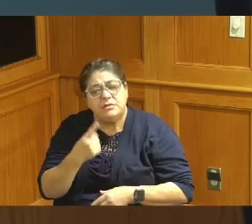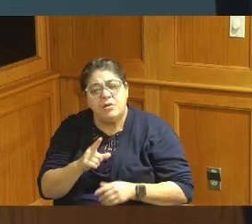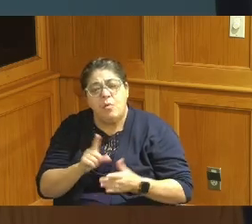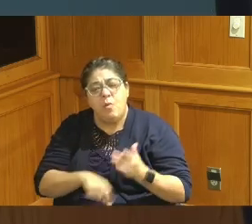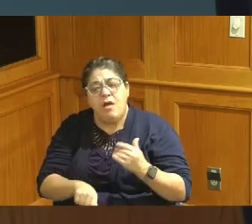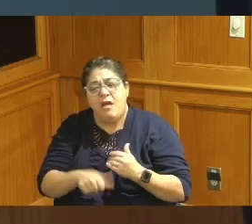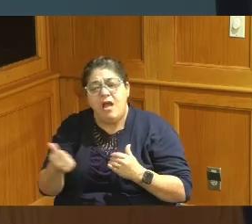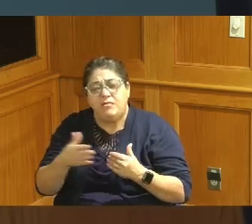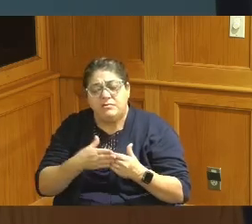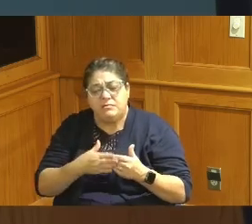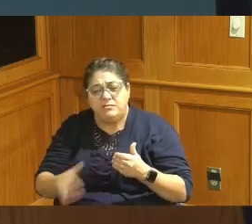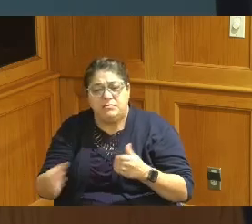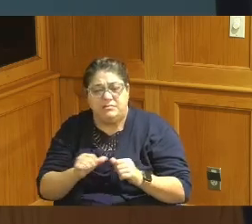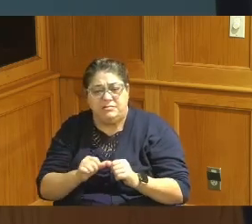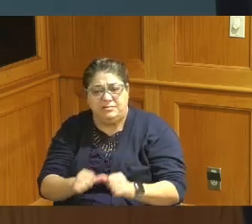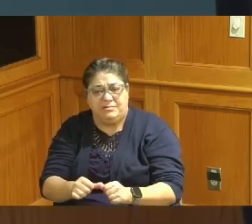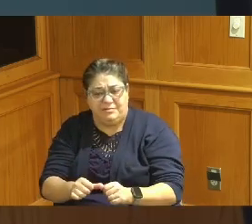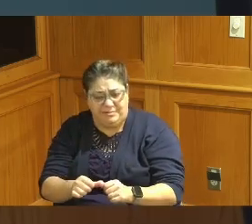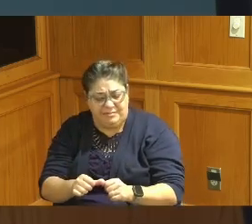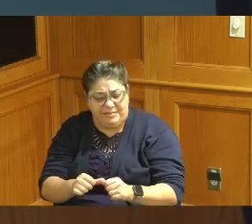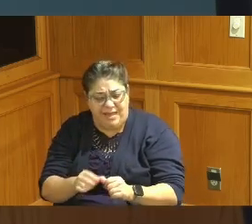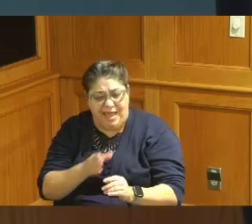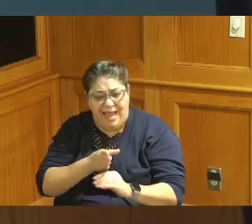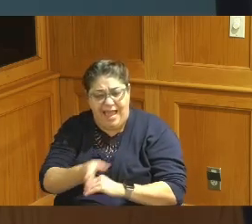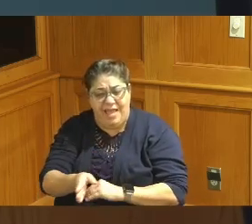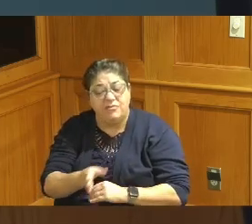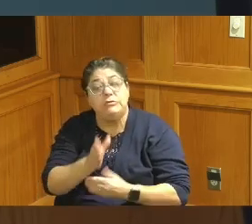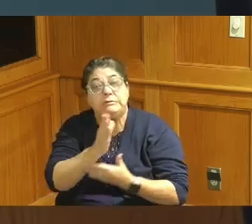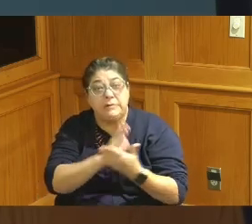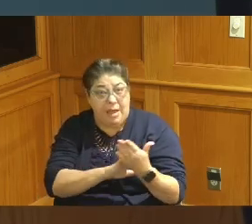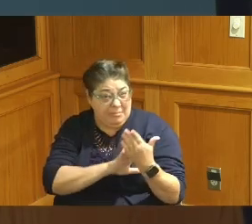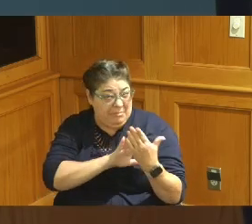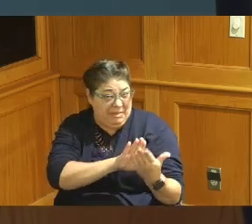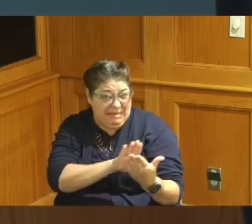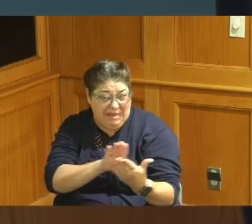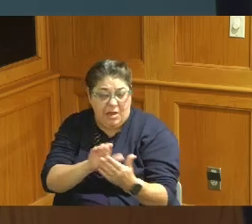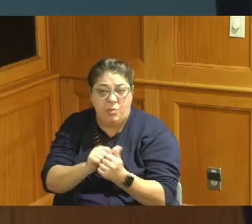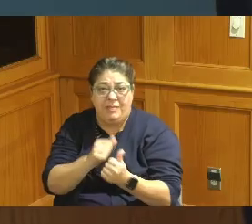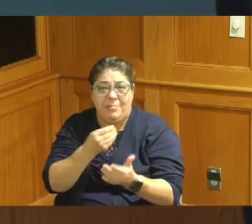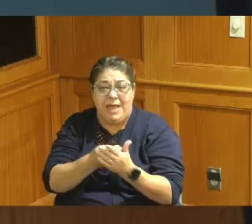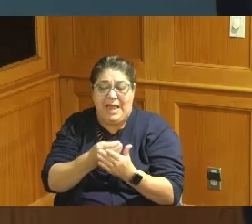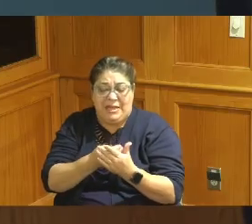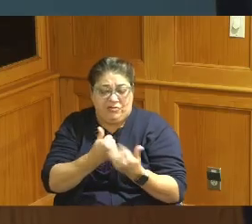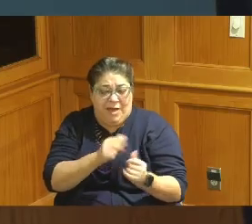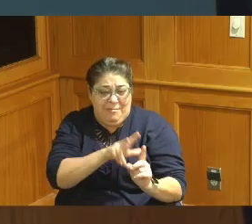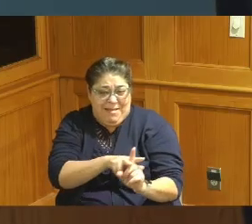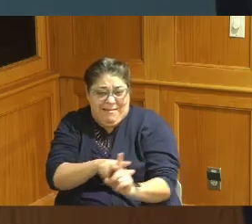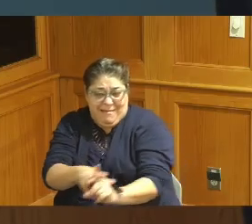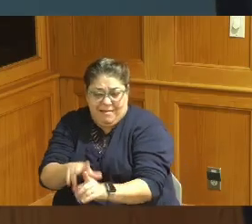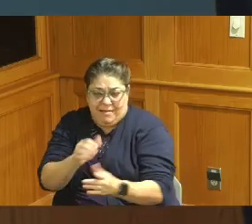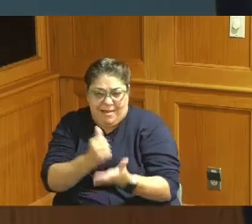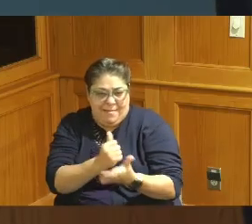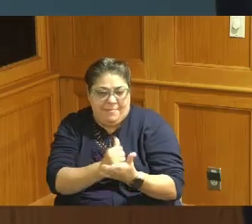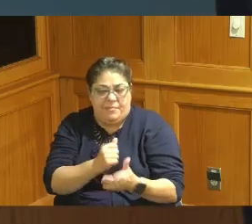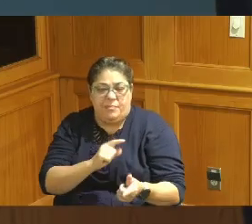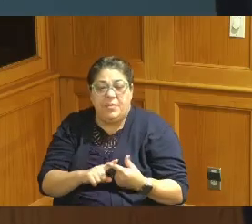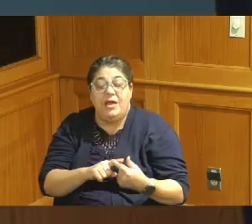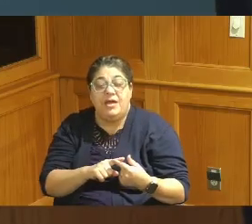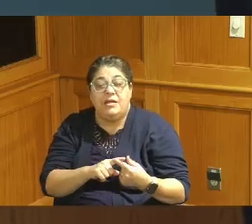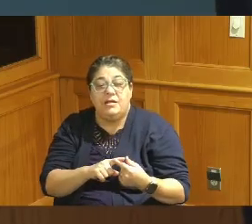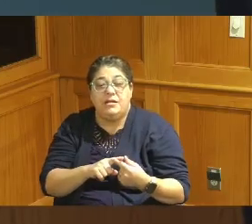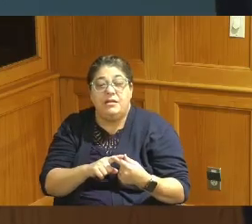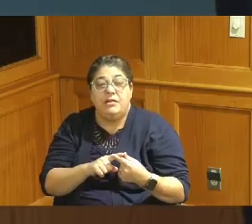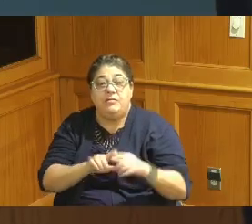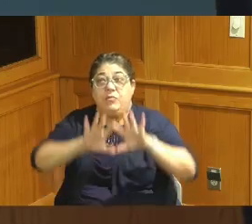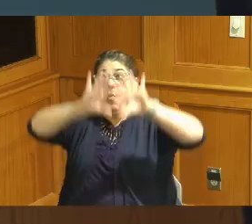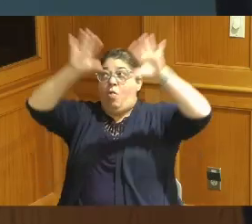that continues to exist? So we're addressing as much as we can with this 5 million, but how much does that address really